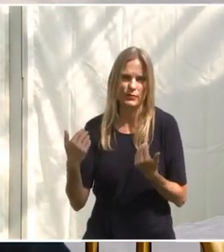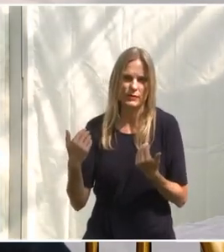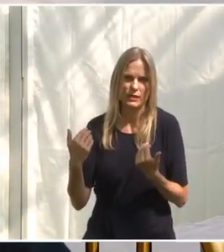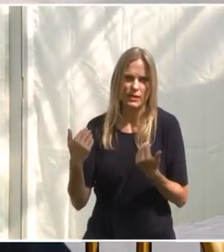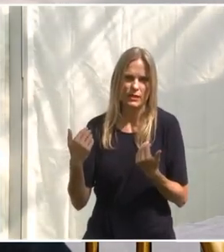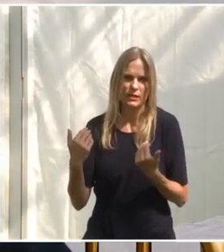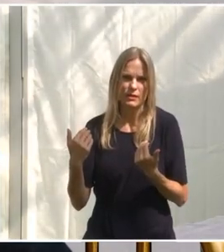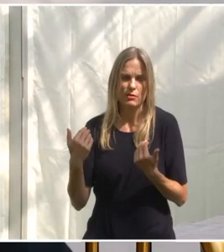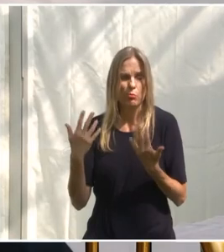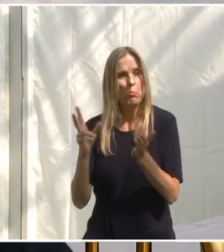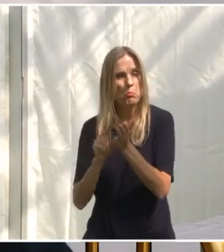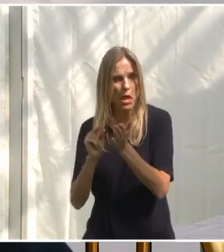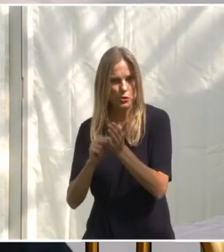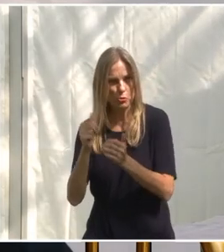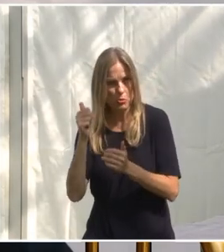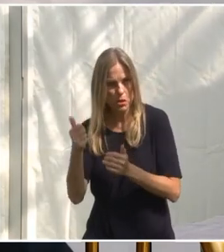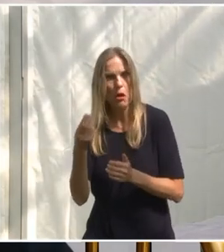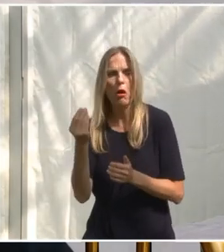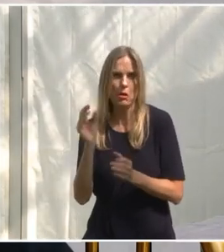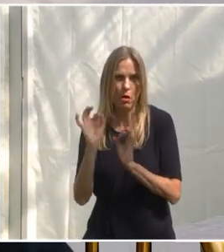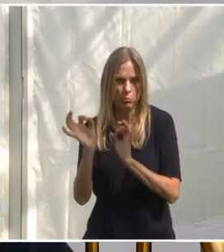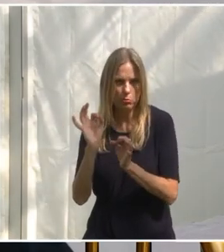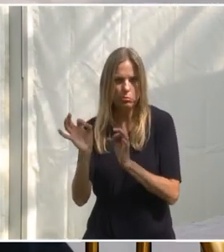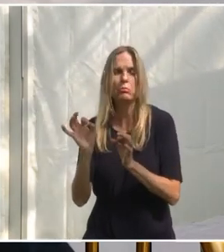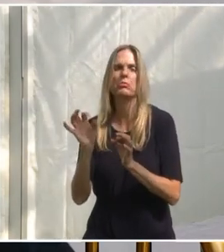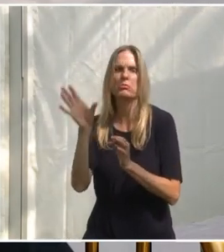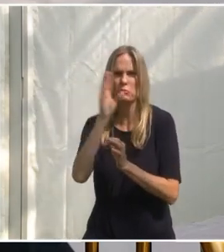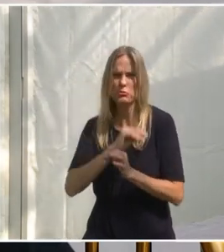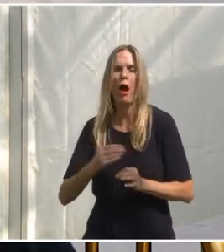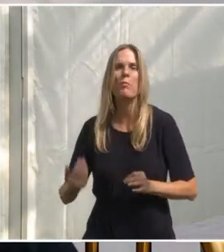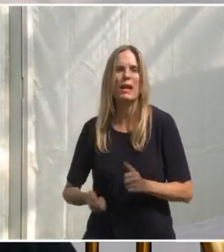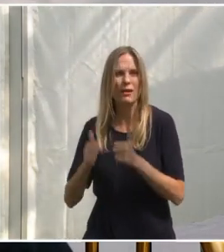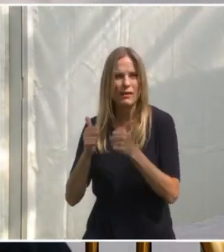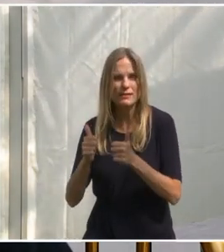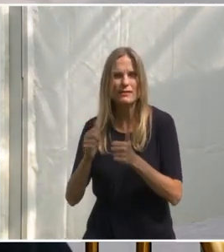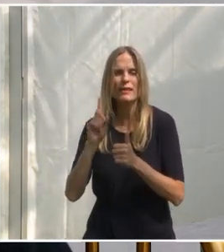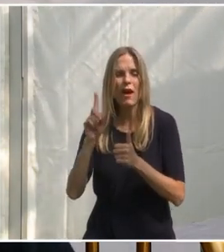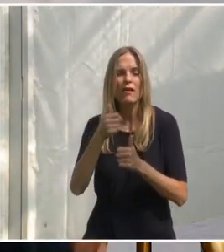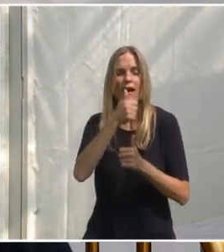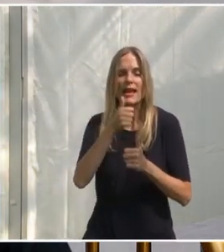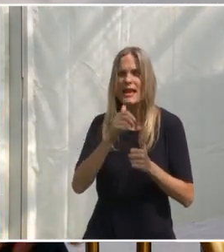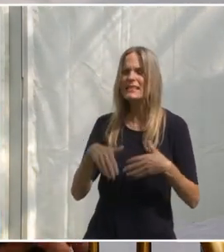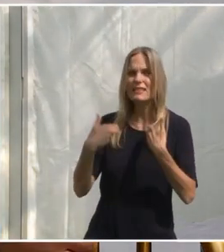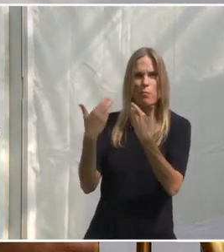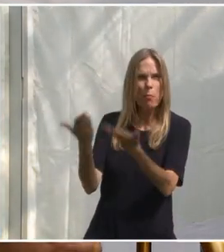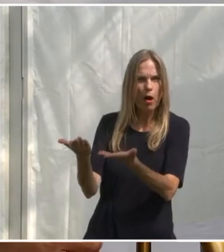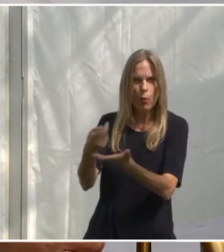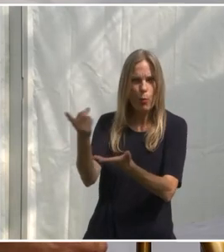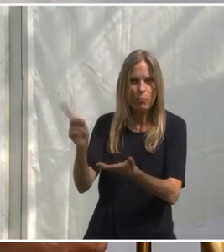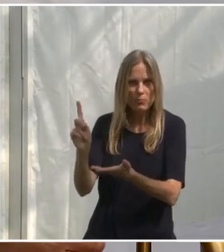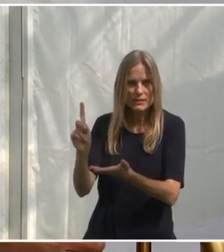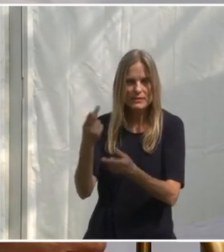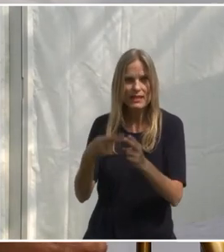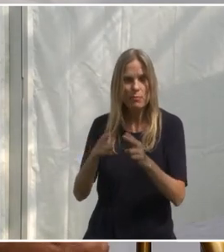pension, and they can live on that. But what Estonia can then offer to them, because they have lived maybe